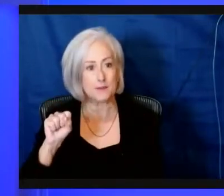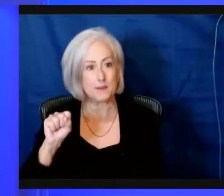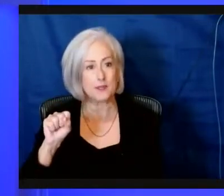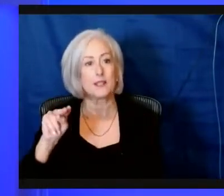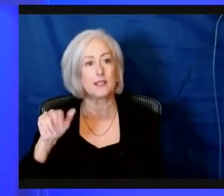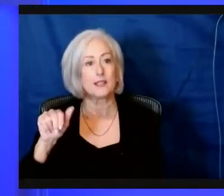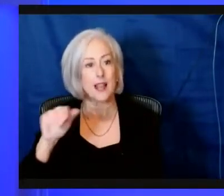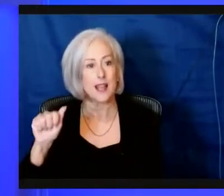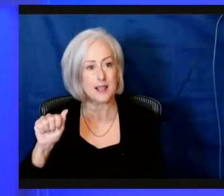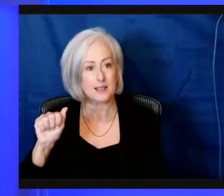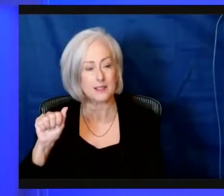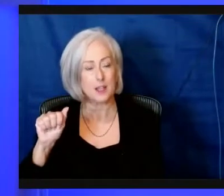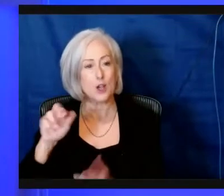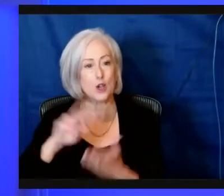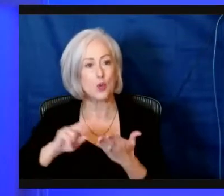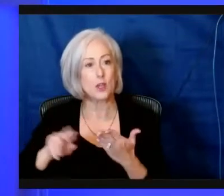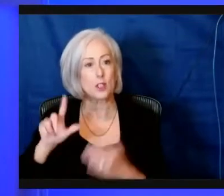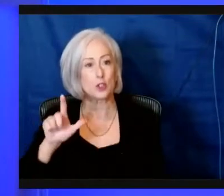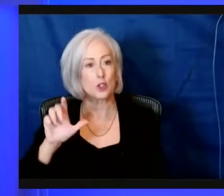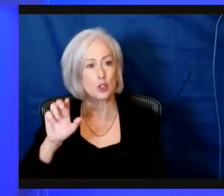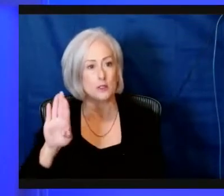Laboratory in